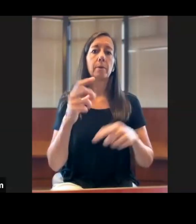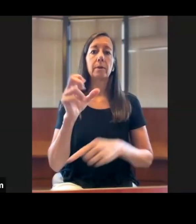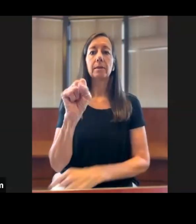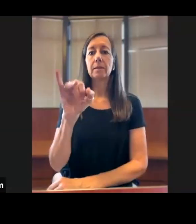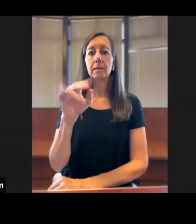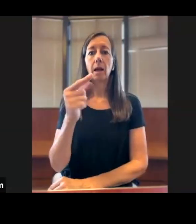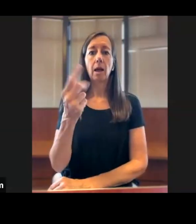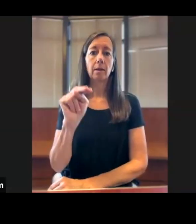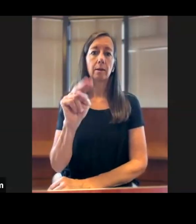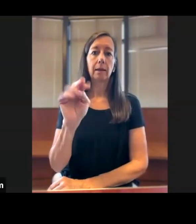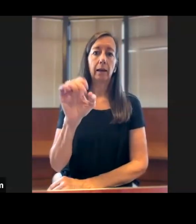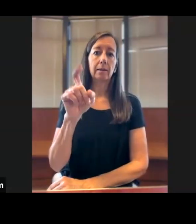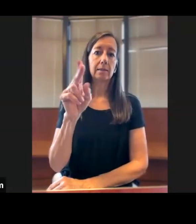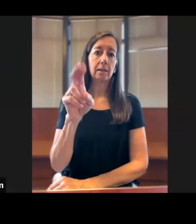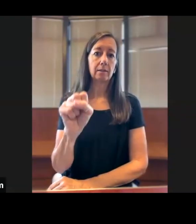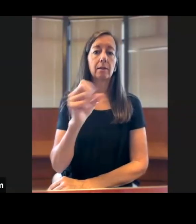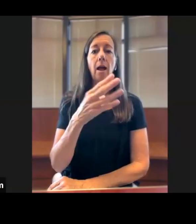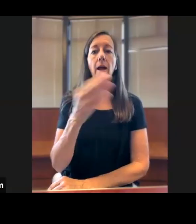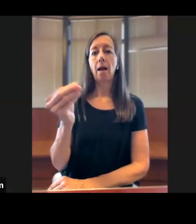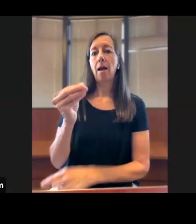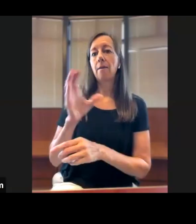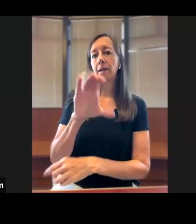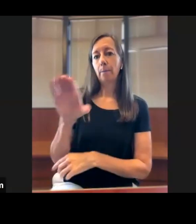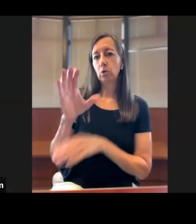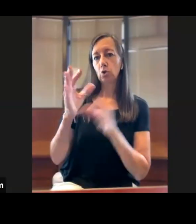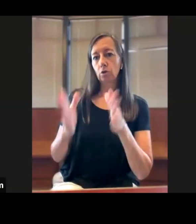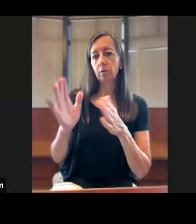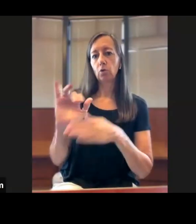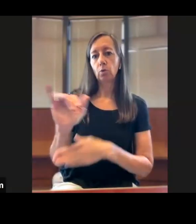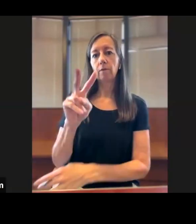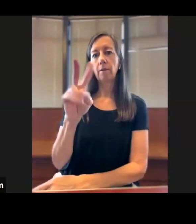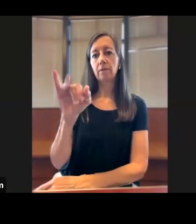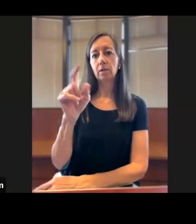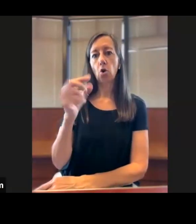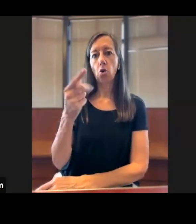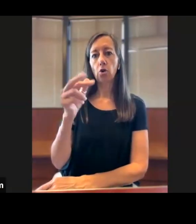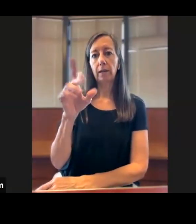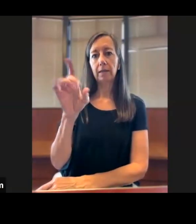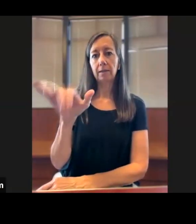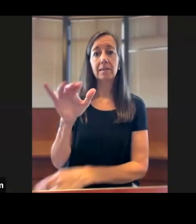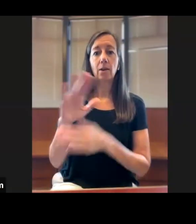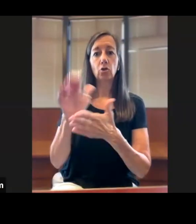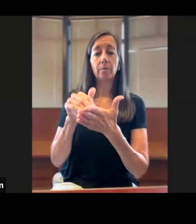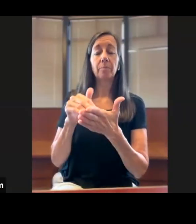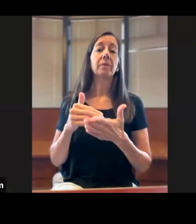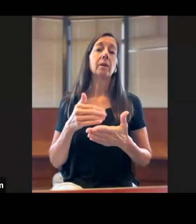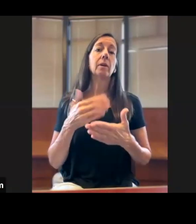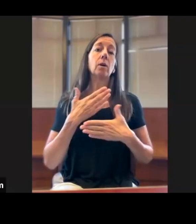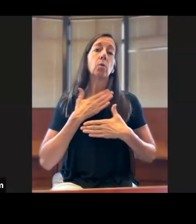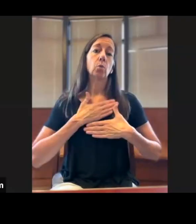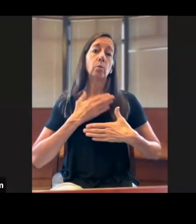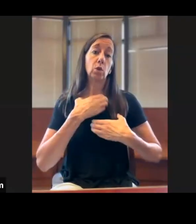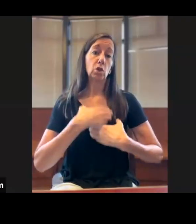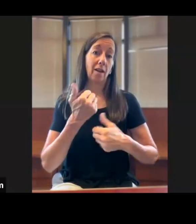providers from the Viscardi Center. So wishing everyone a beautiful day, stay cool, drink some water,